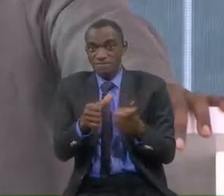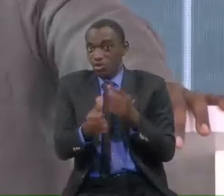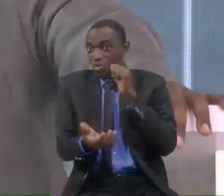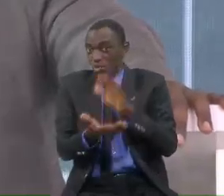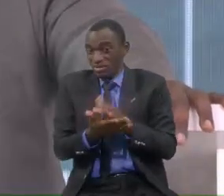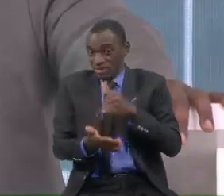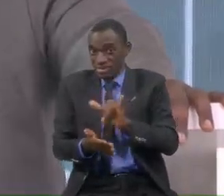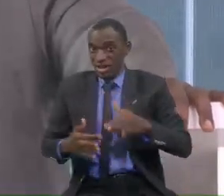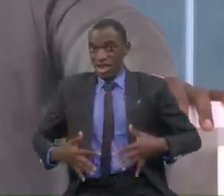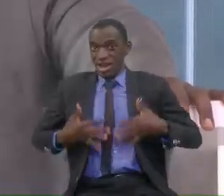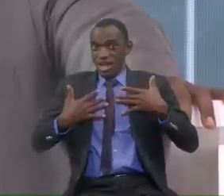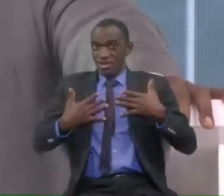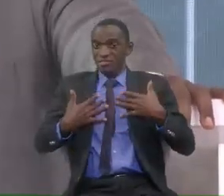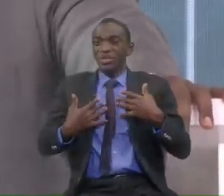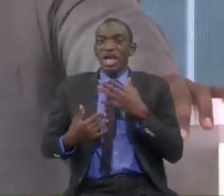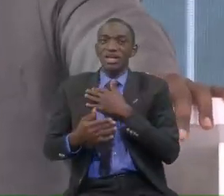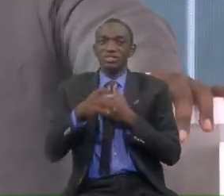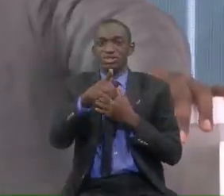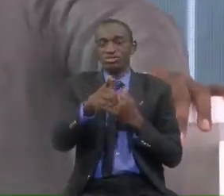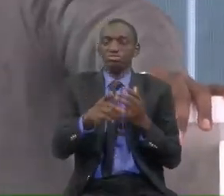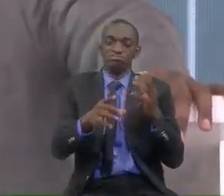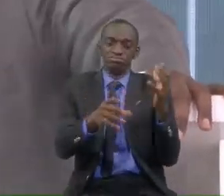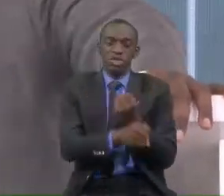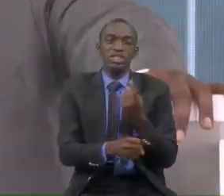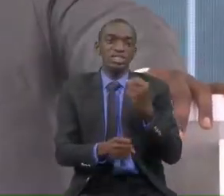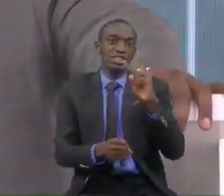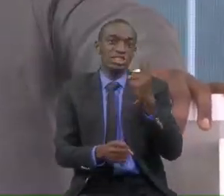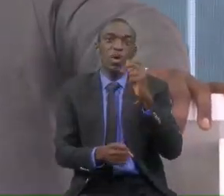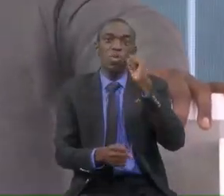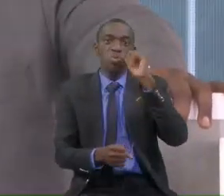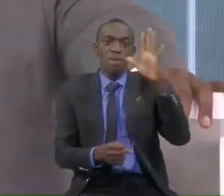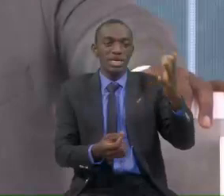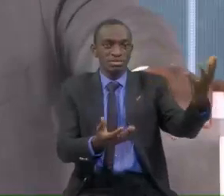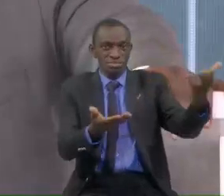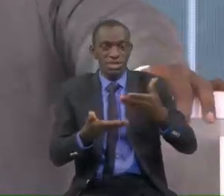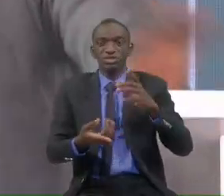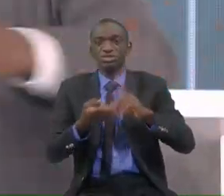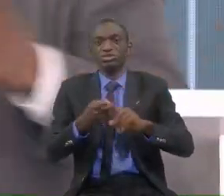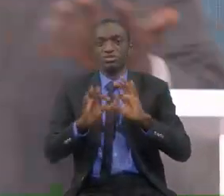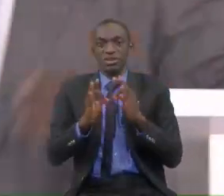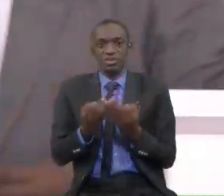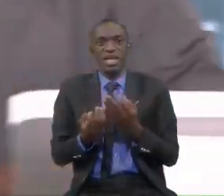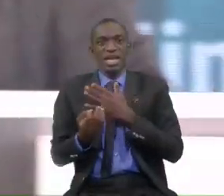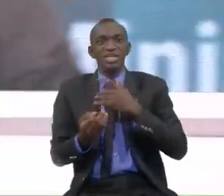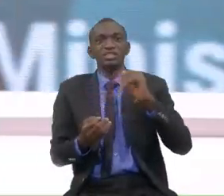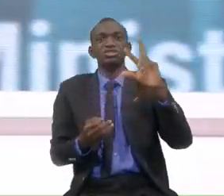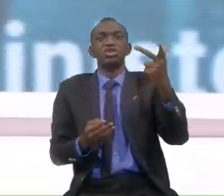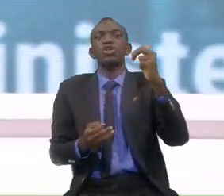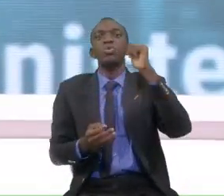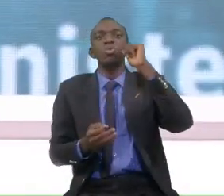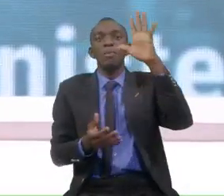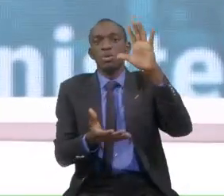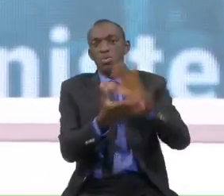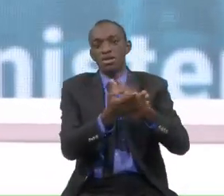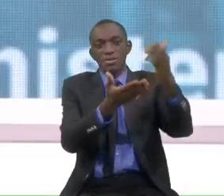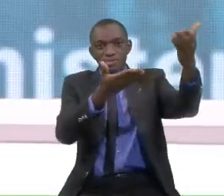the second woman came in, and the third woman, you're on the way, and you're still preaching,